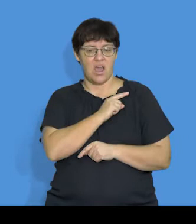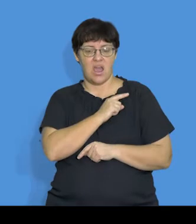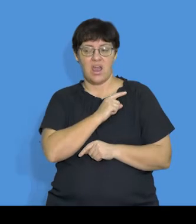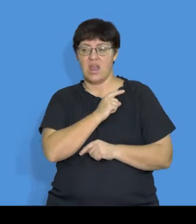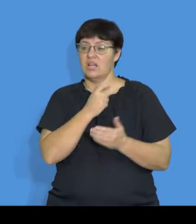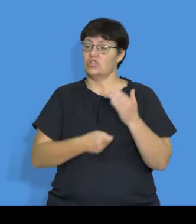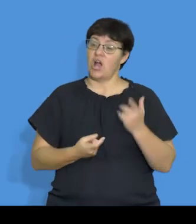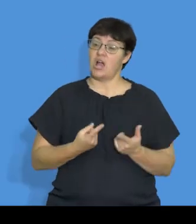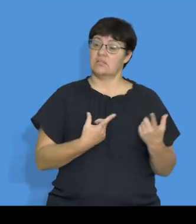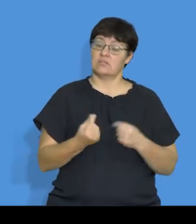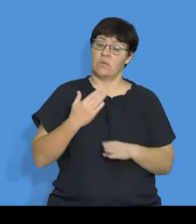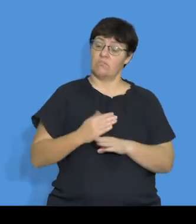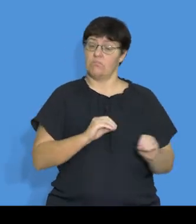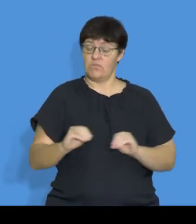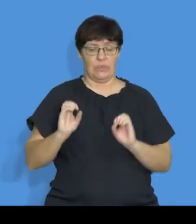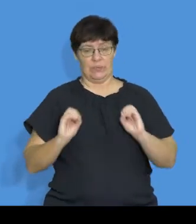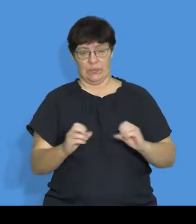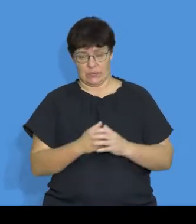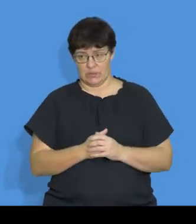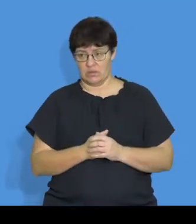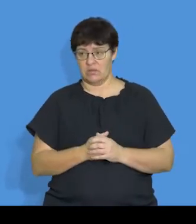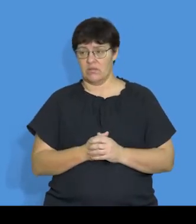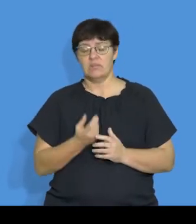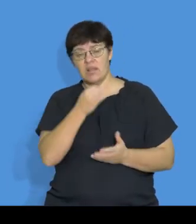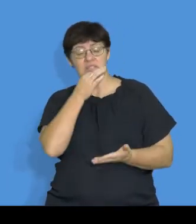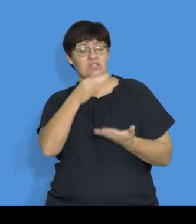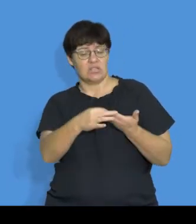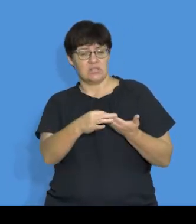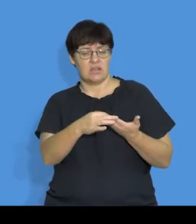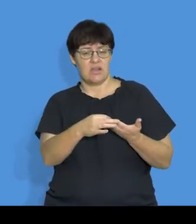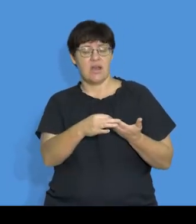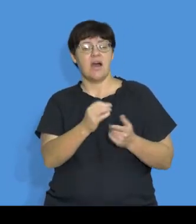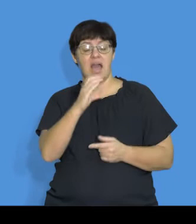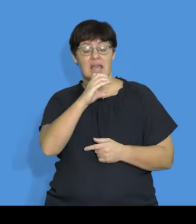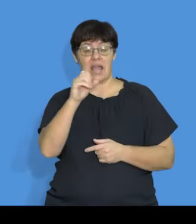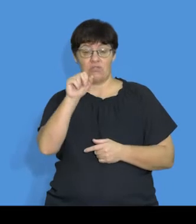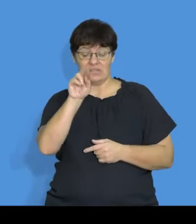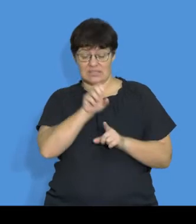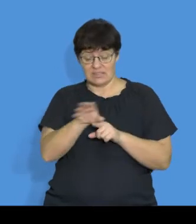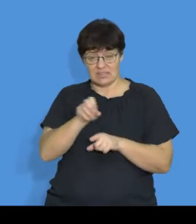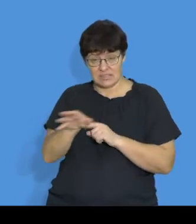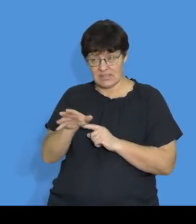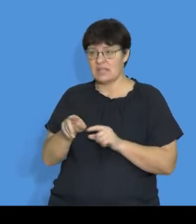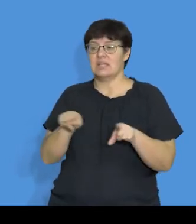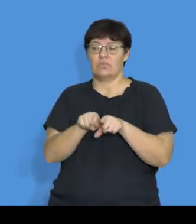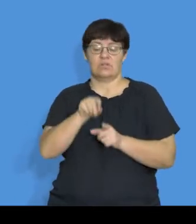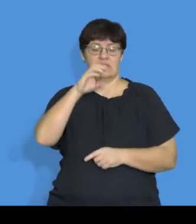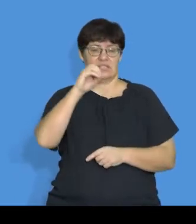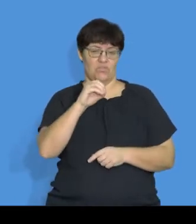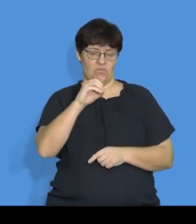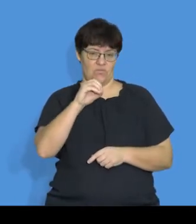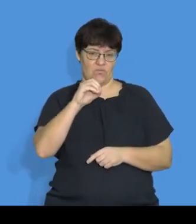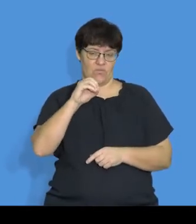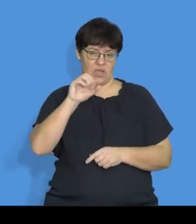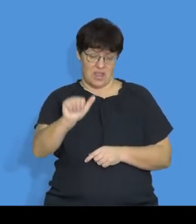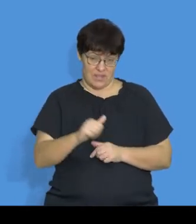no charge moving suggests that current in the circuit is equals to 0 amperes. Right, so this is